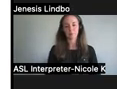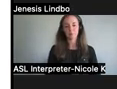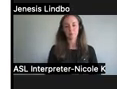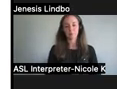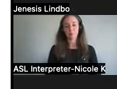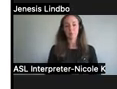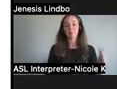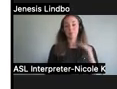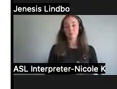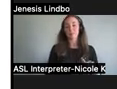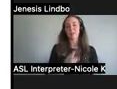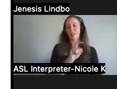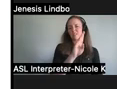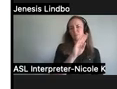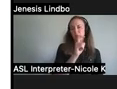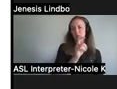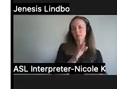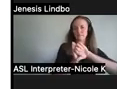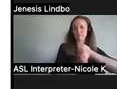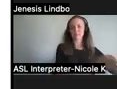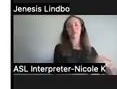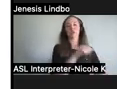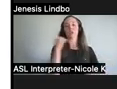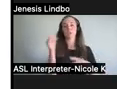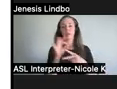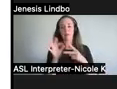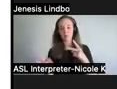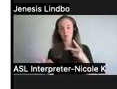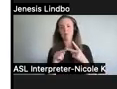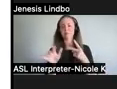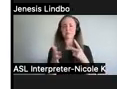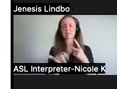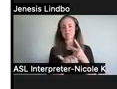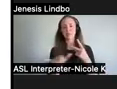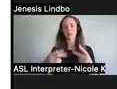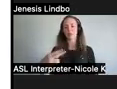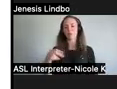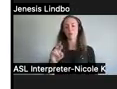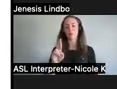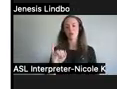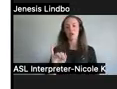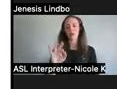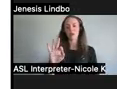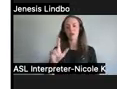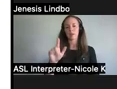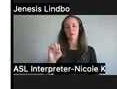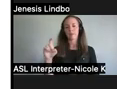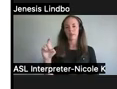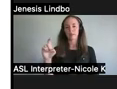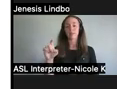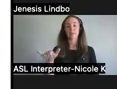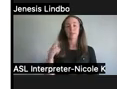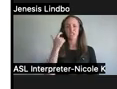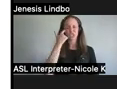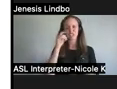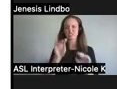So now that we talked about the Xbox Adaptive Controller, we're going to talk about another option that's very similar. The Hori Flex Controller is a controller that recently